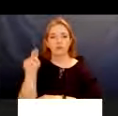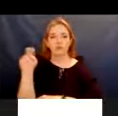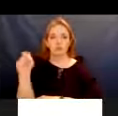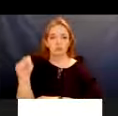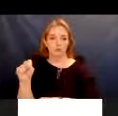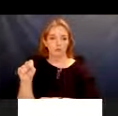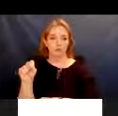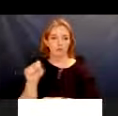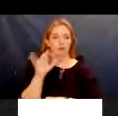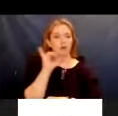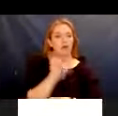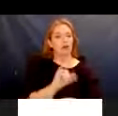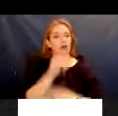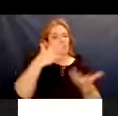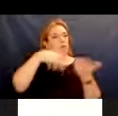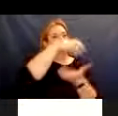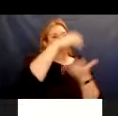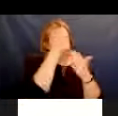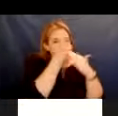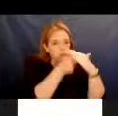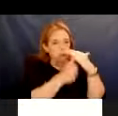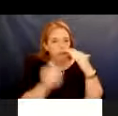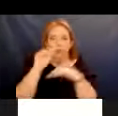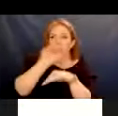Brushing fogs off under peak night fall.